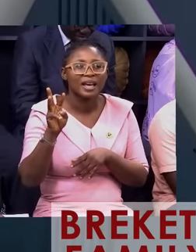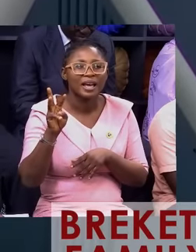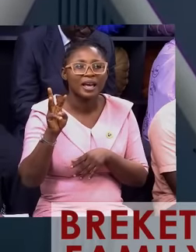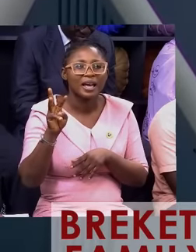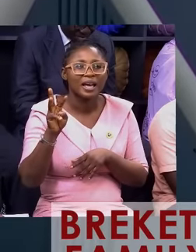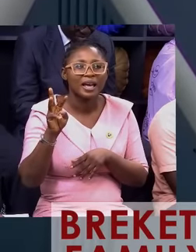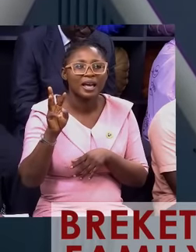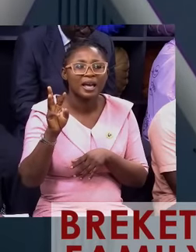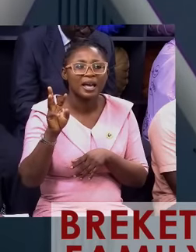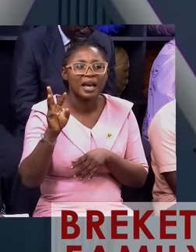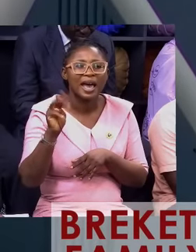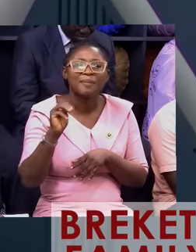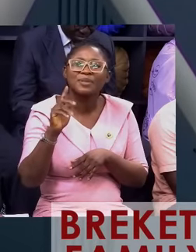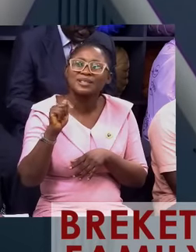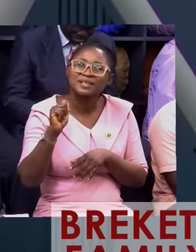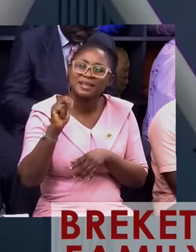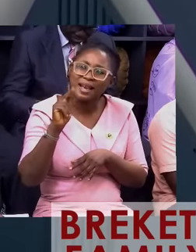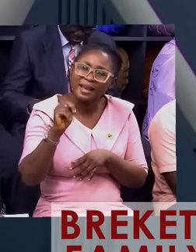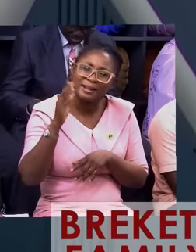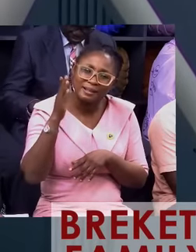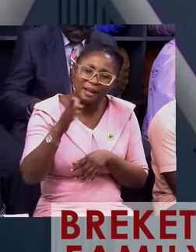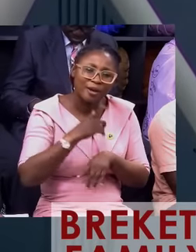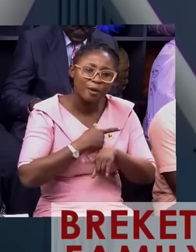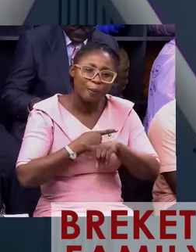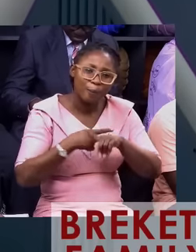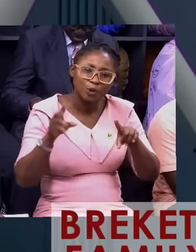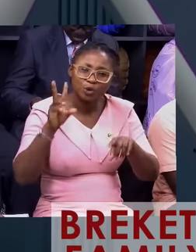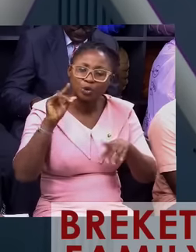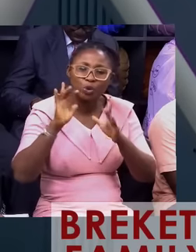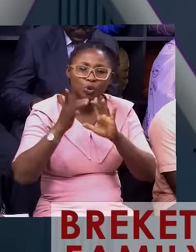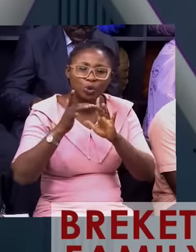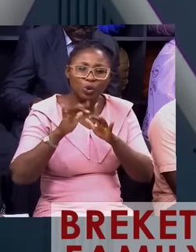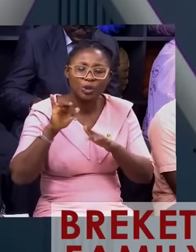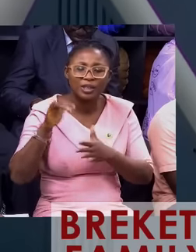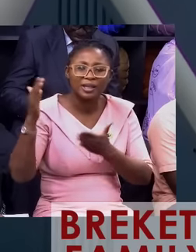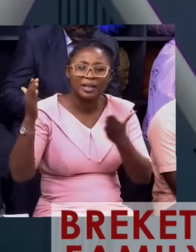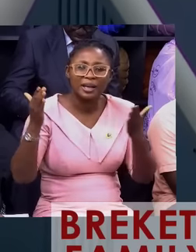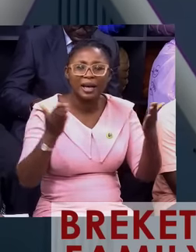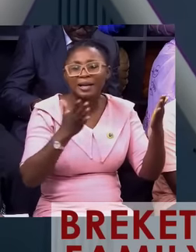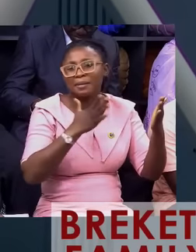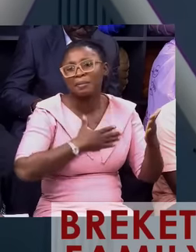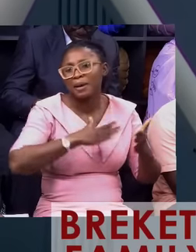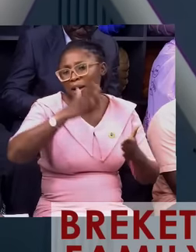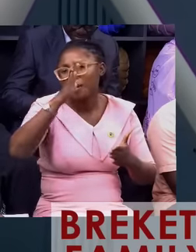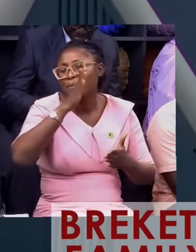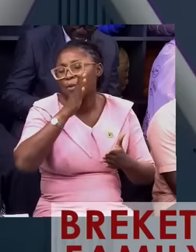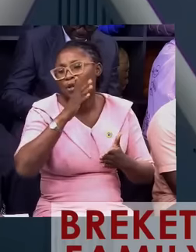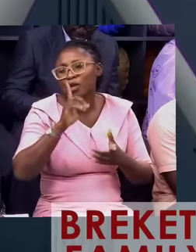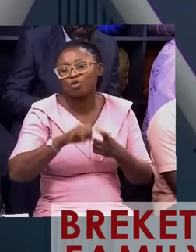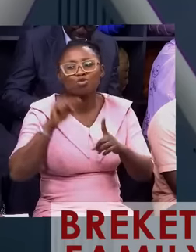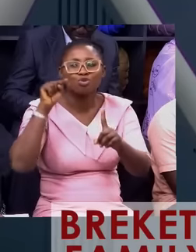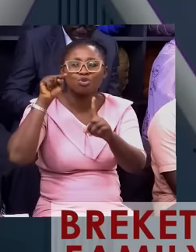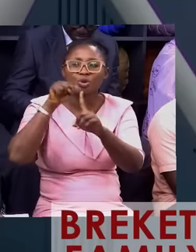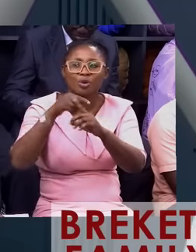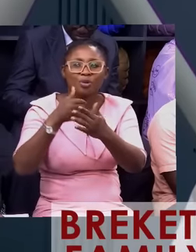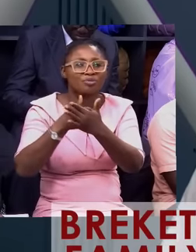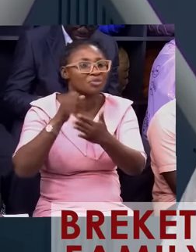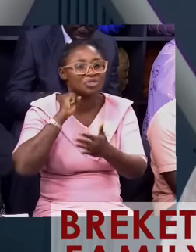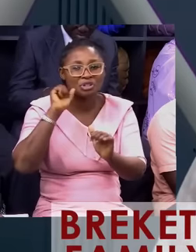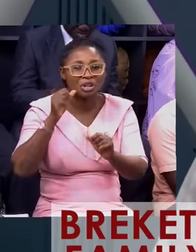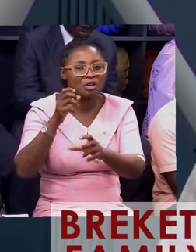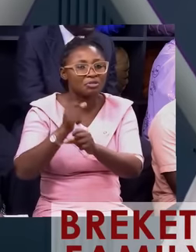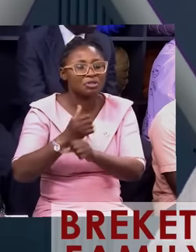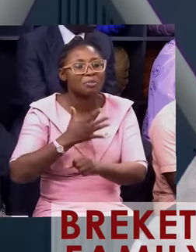what get work then they then they car my mother go before you can receive my phone